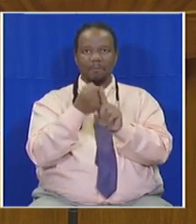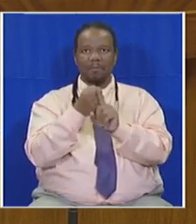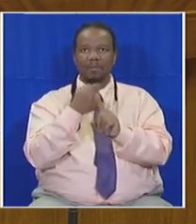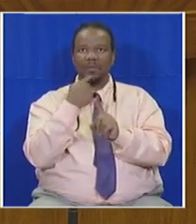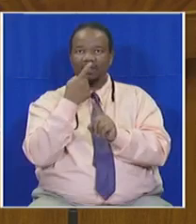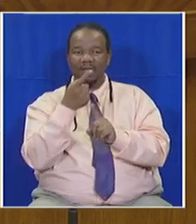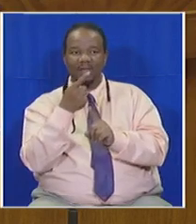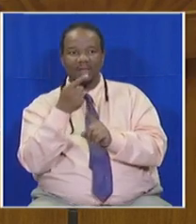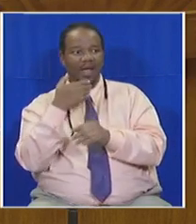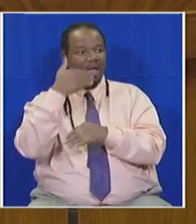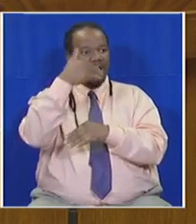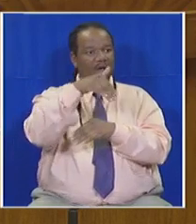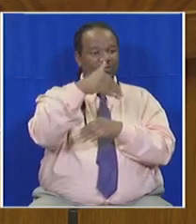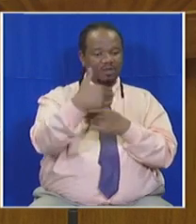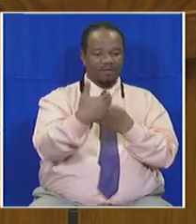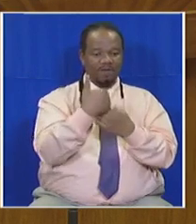external invaders.